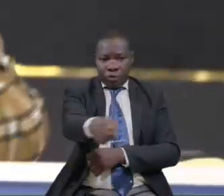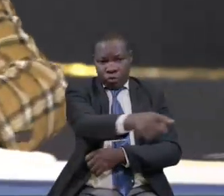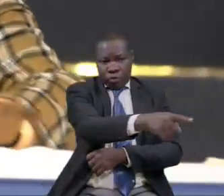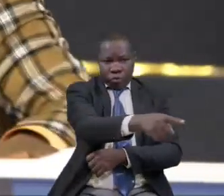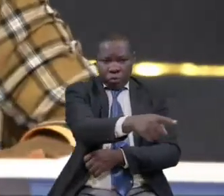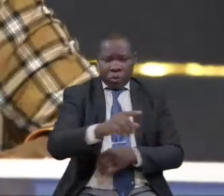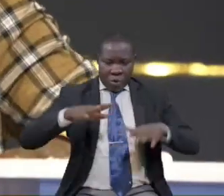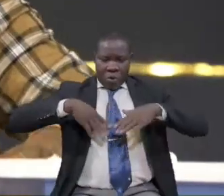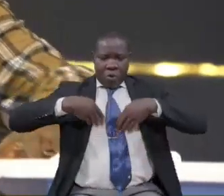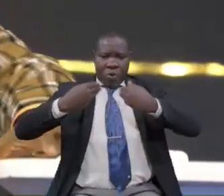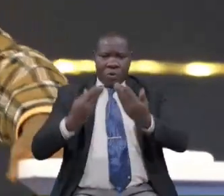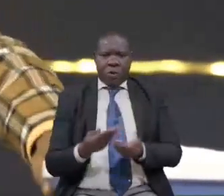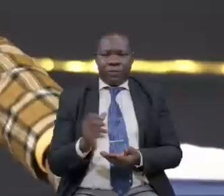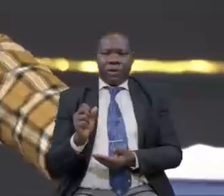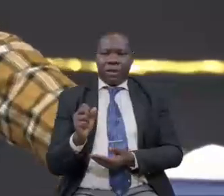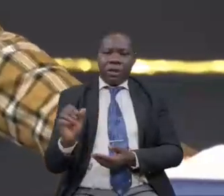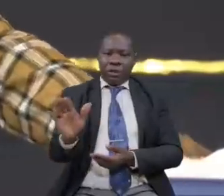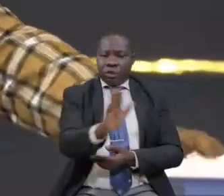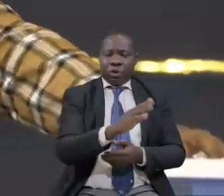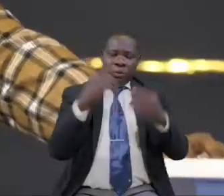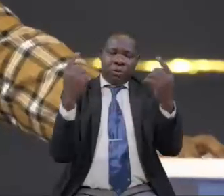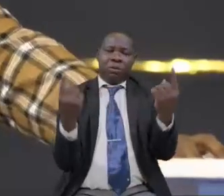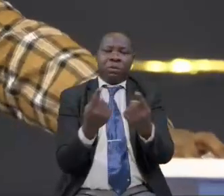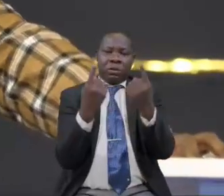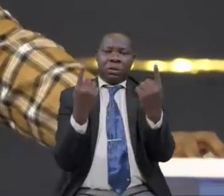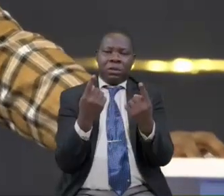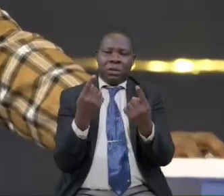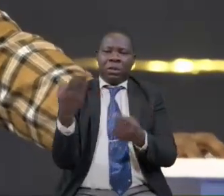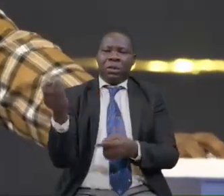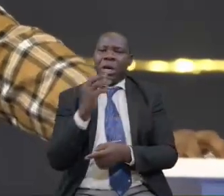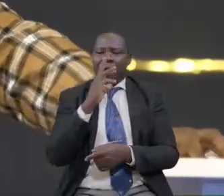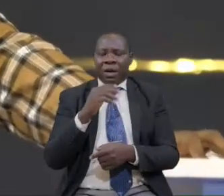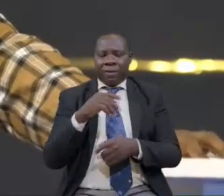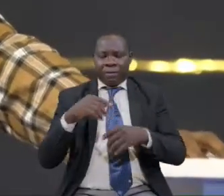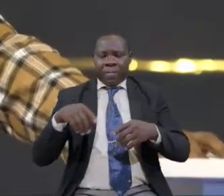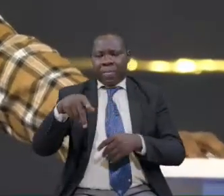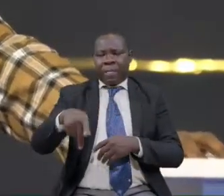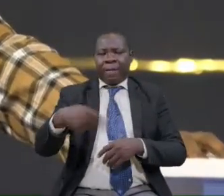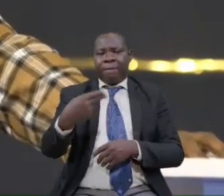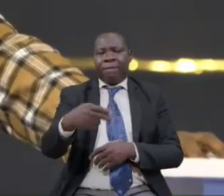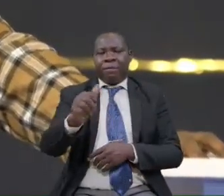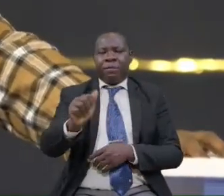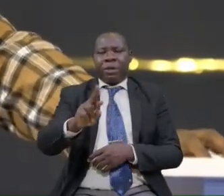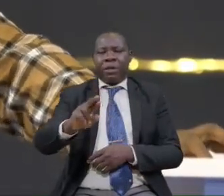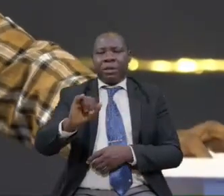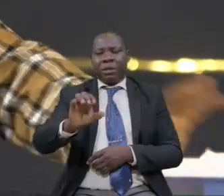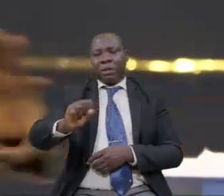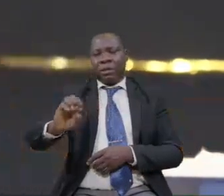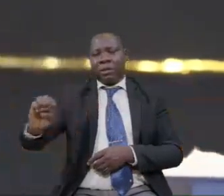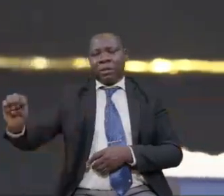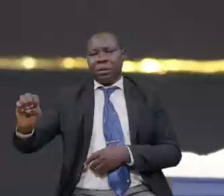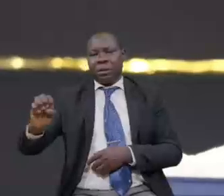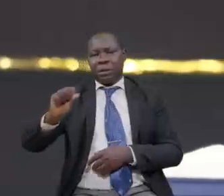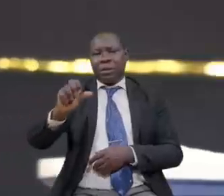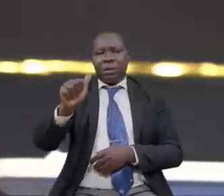confess your sin, there are Pharisees, there are Sadducees. Who are they? They're